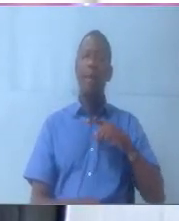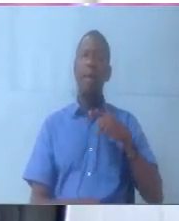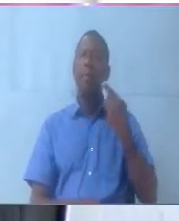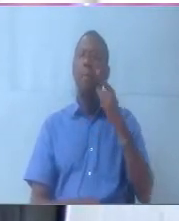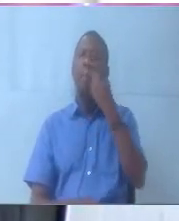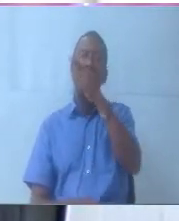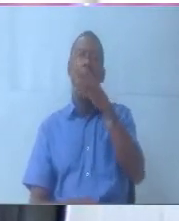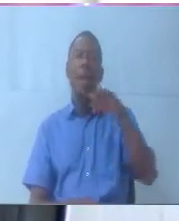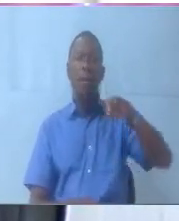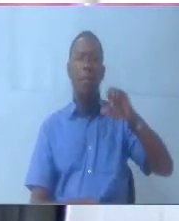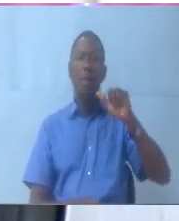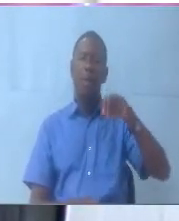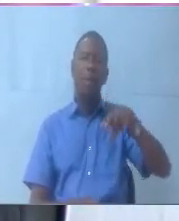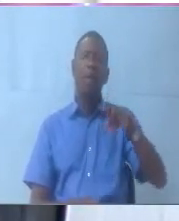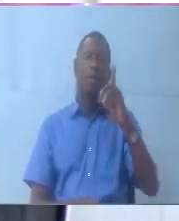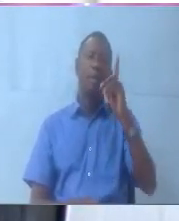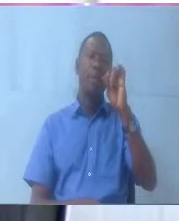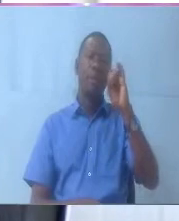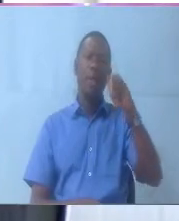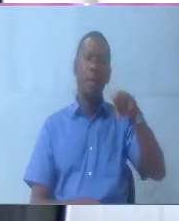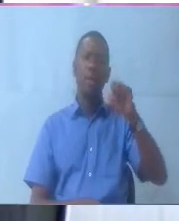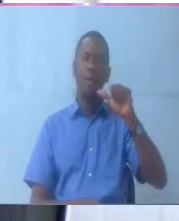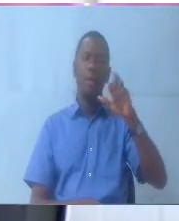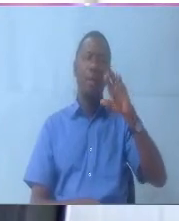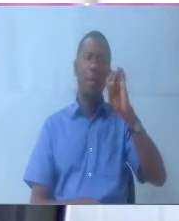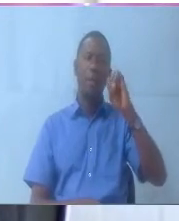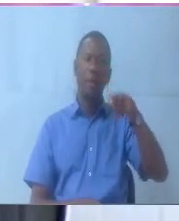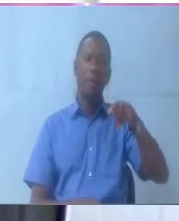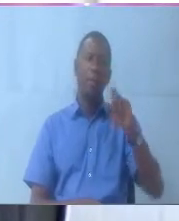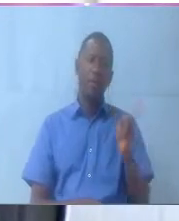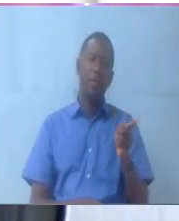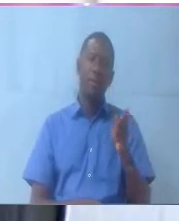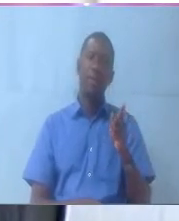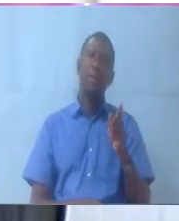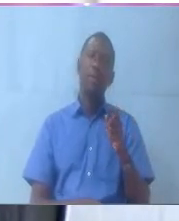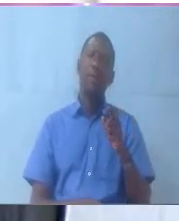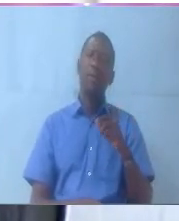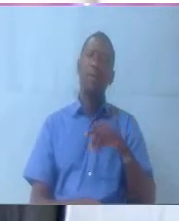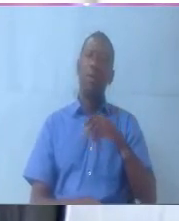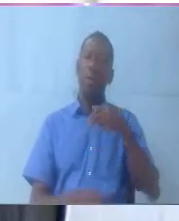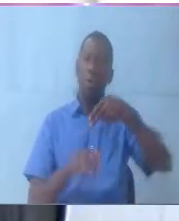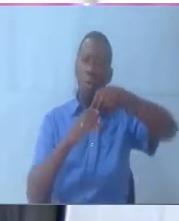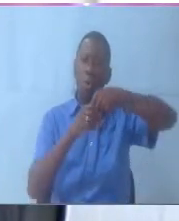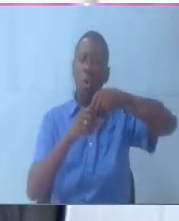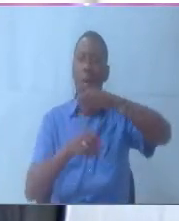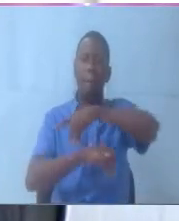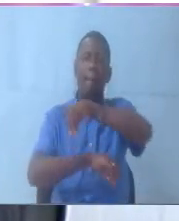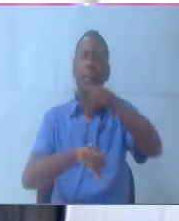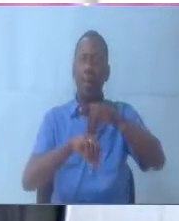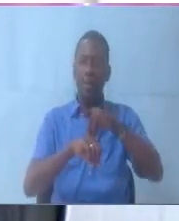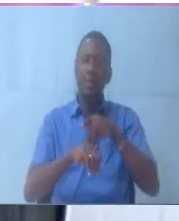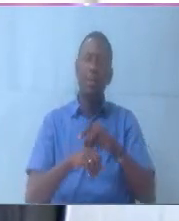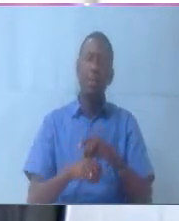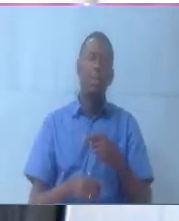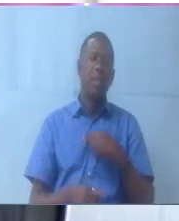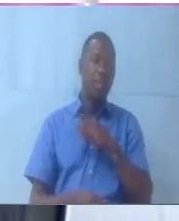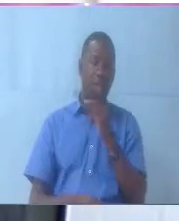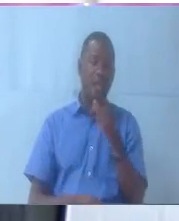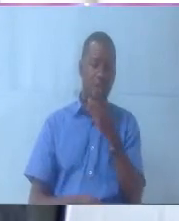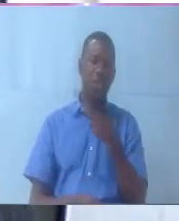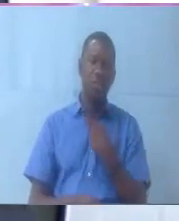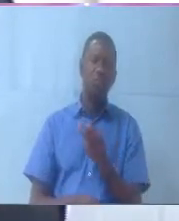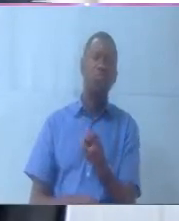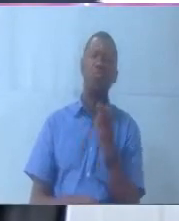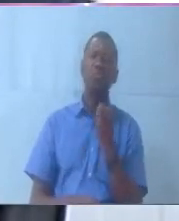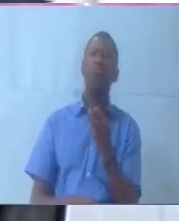mandinarin depot leto. Oil, and they accused them of stealing fuel. Ando jemu essence do ku bundal ti tumi ko mu essence sungol